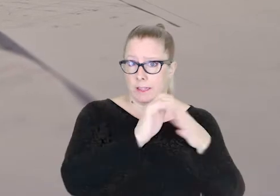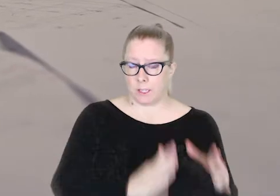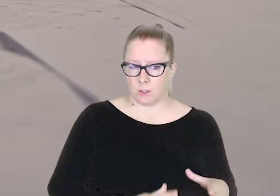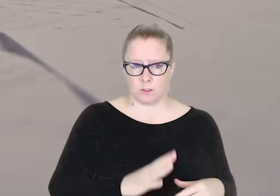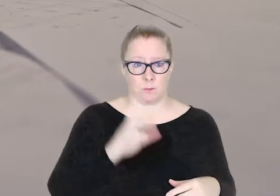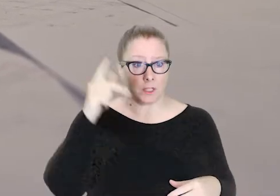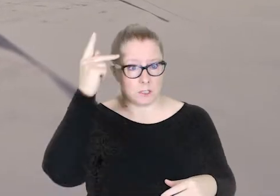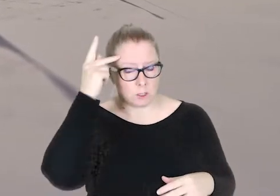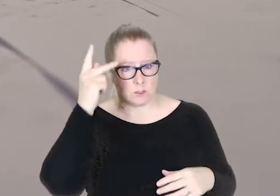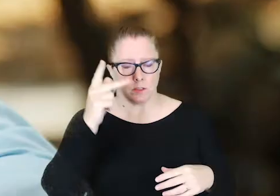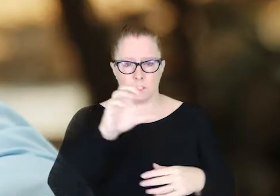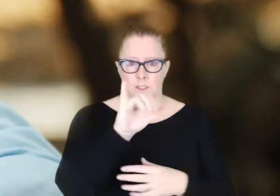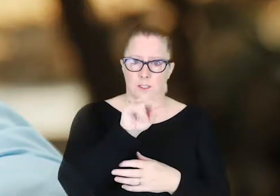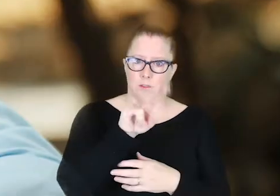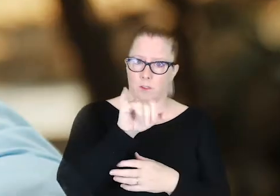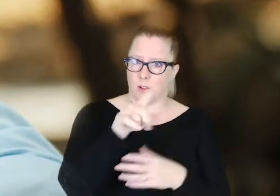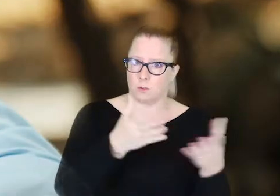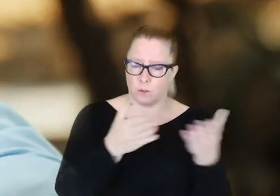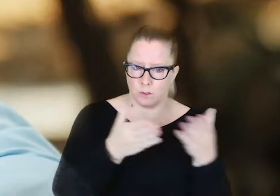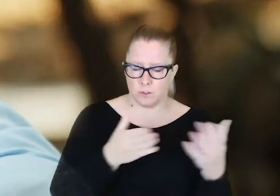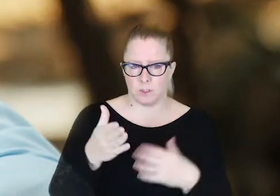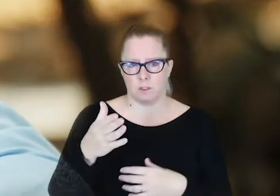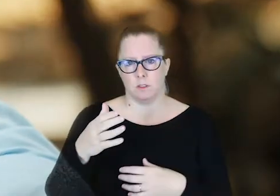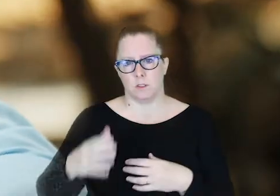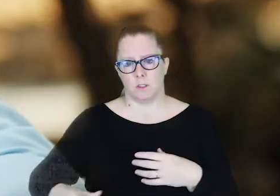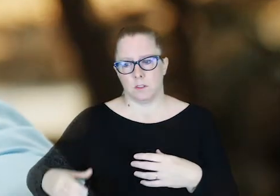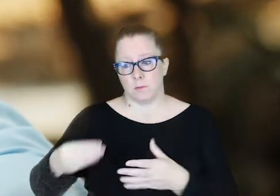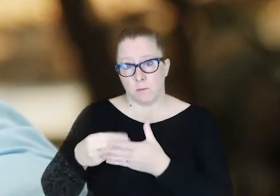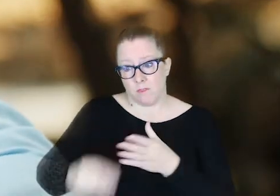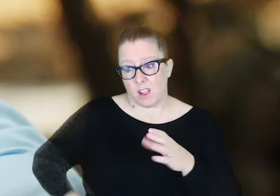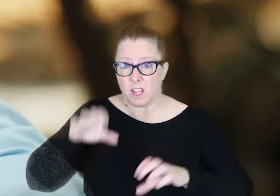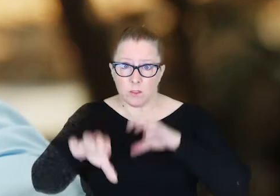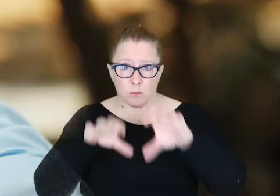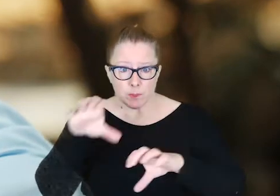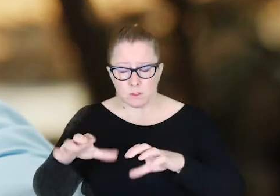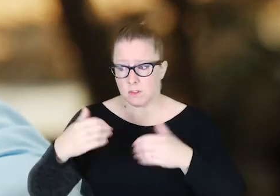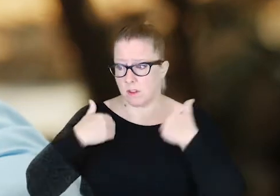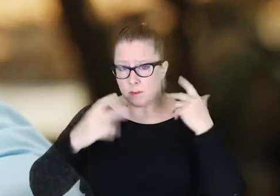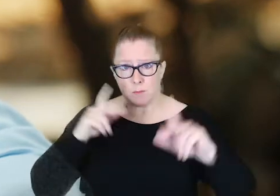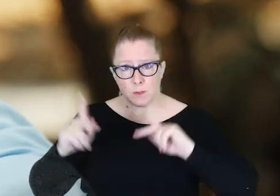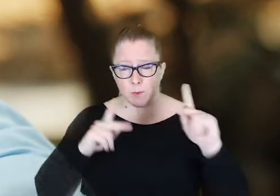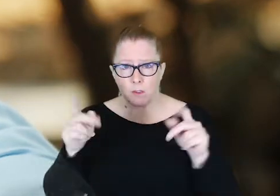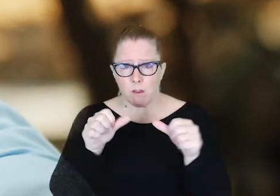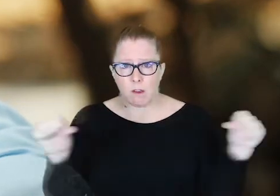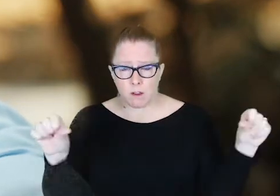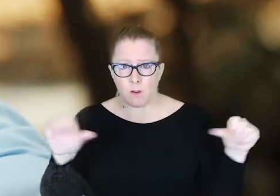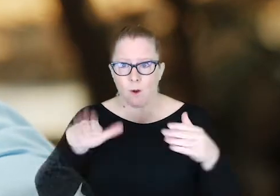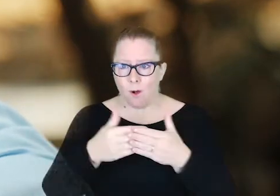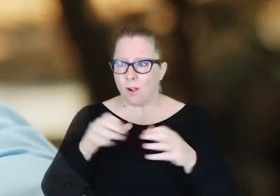practitioners, politicians, philanthropists, civil servants, and young people, can all have a bigger